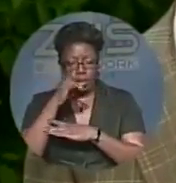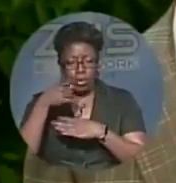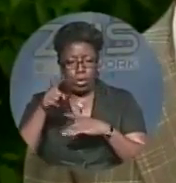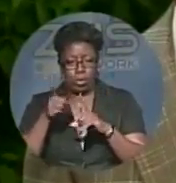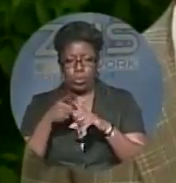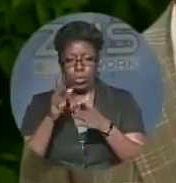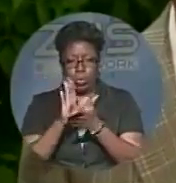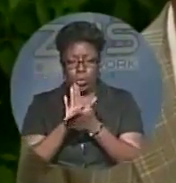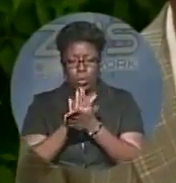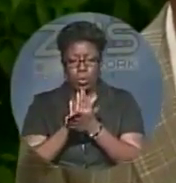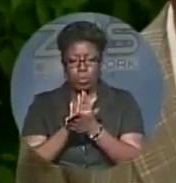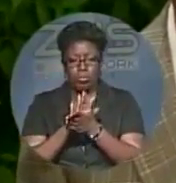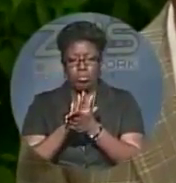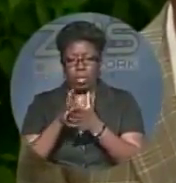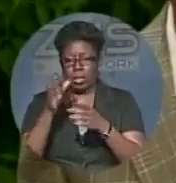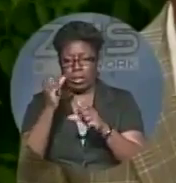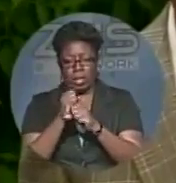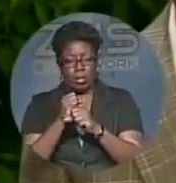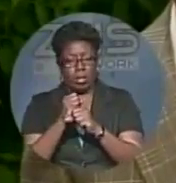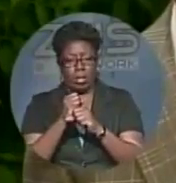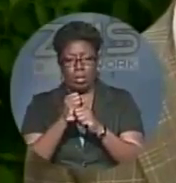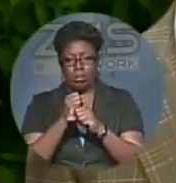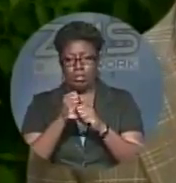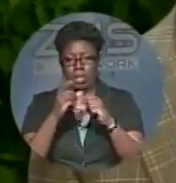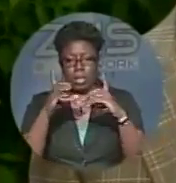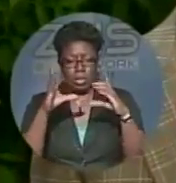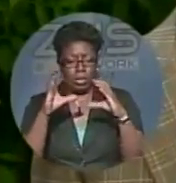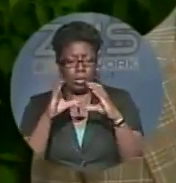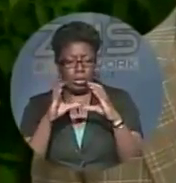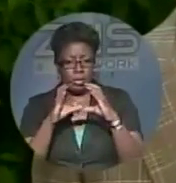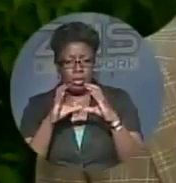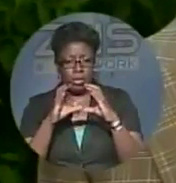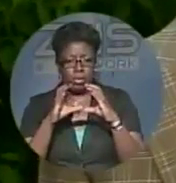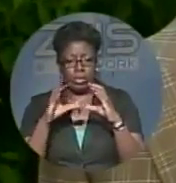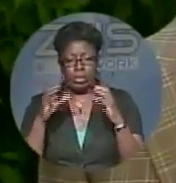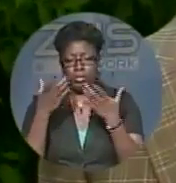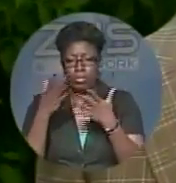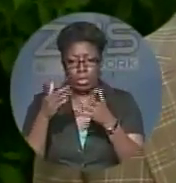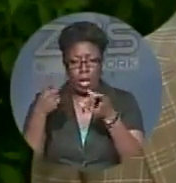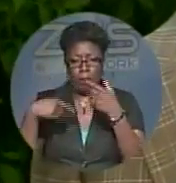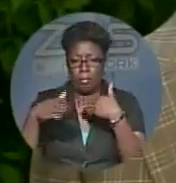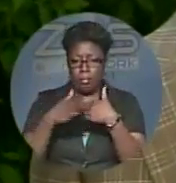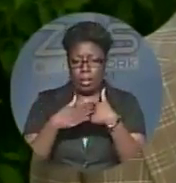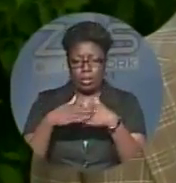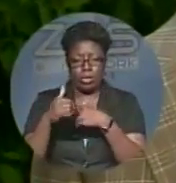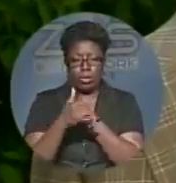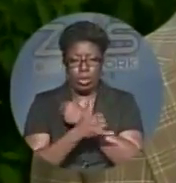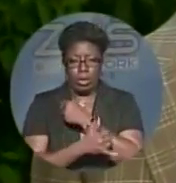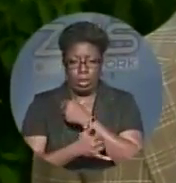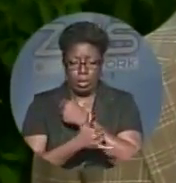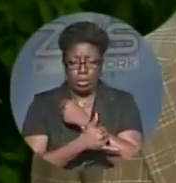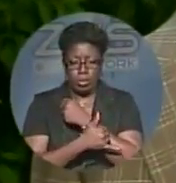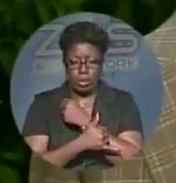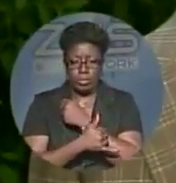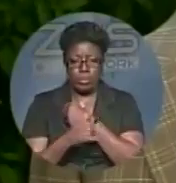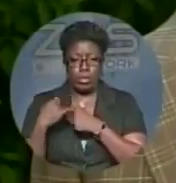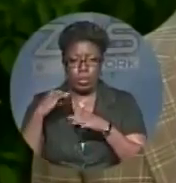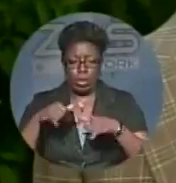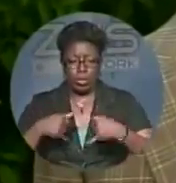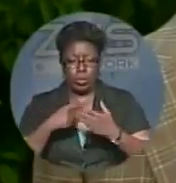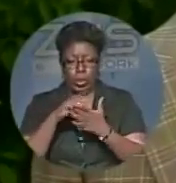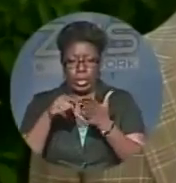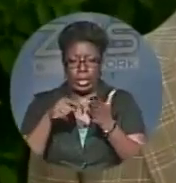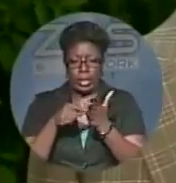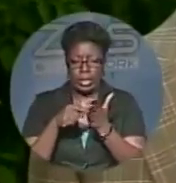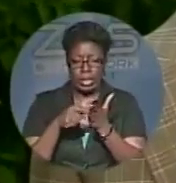to school, get their degrees, hopefully come home and be very productive citizens in the country. We certainly enjoy this. It's